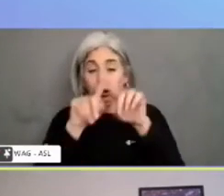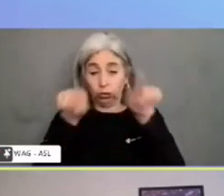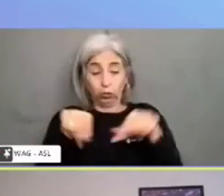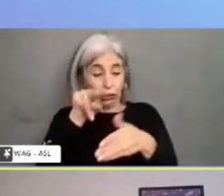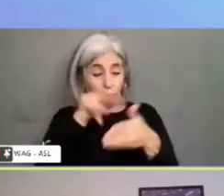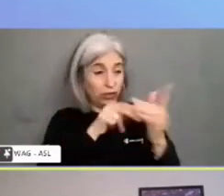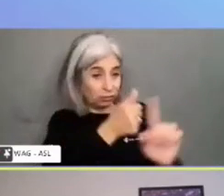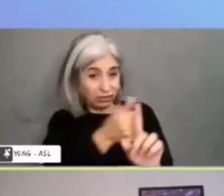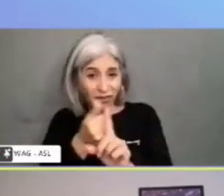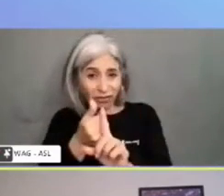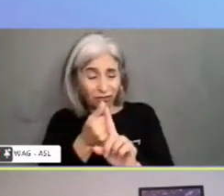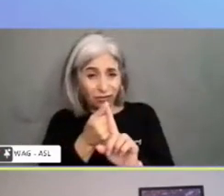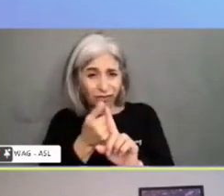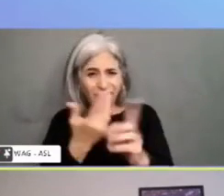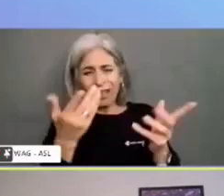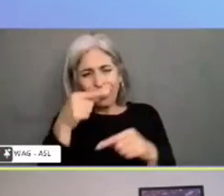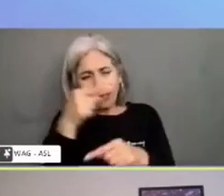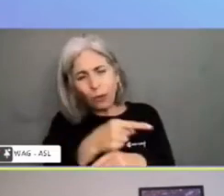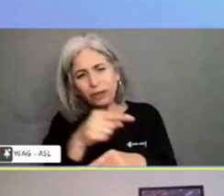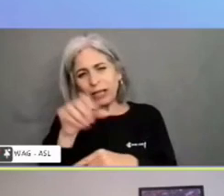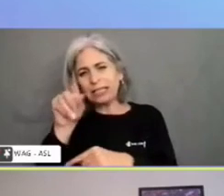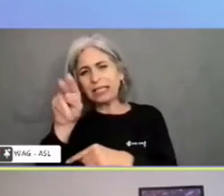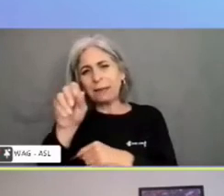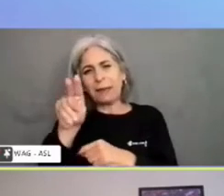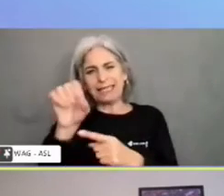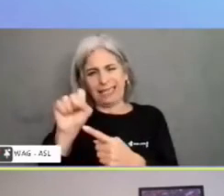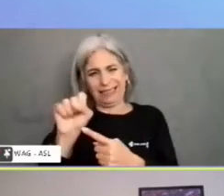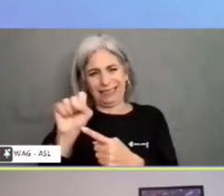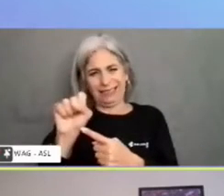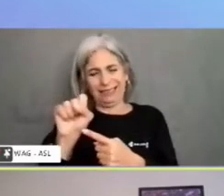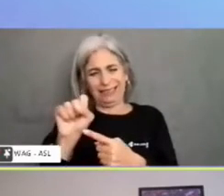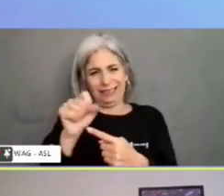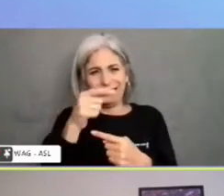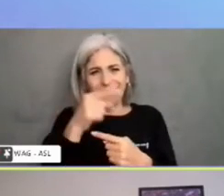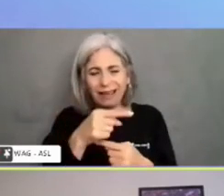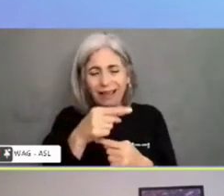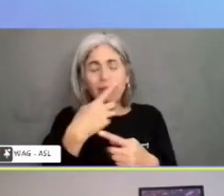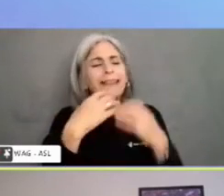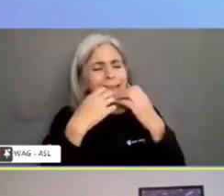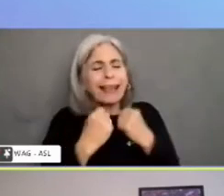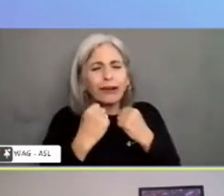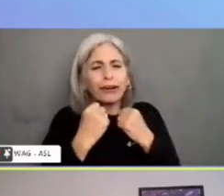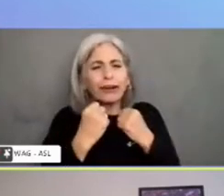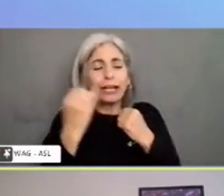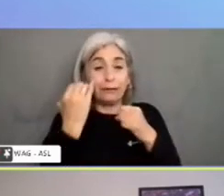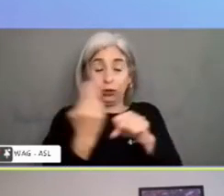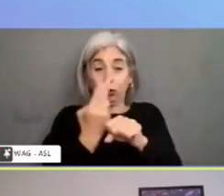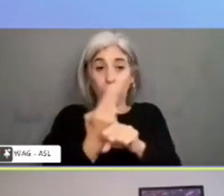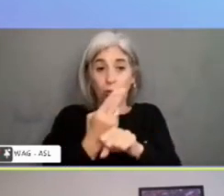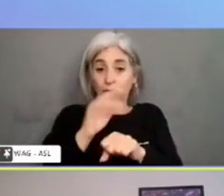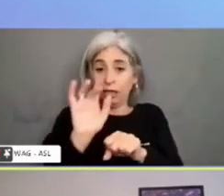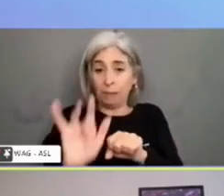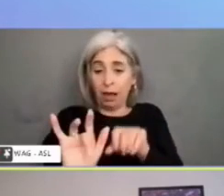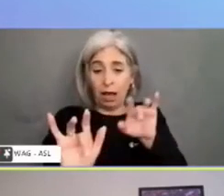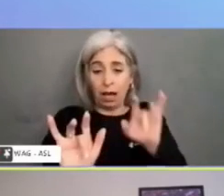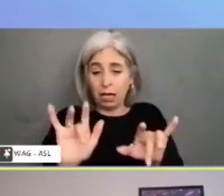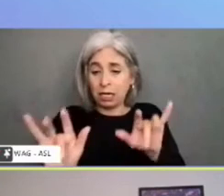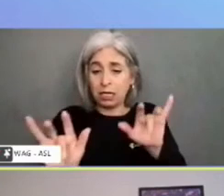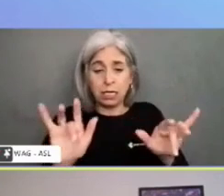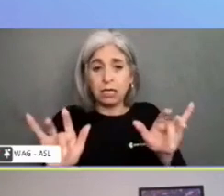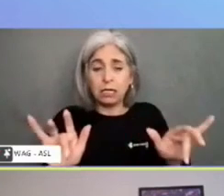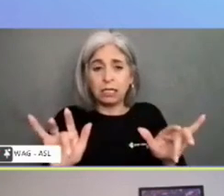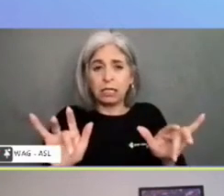they're purely semantics, right? They care. Screen readers care whether you've used a button in the markup, right? They